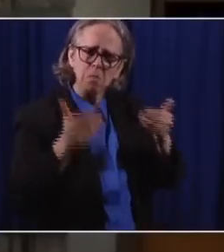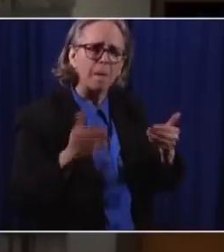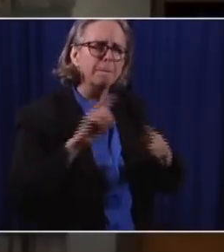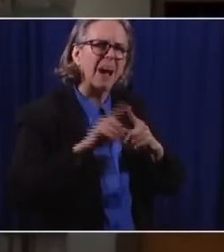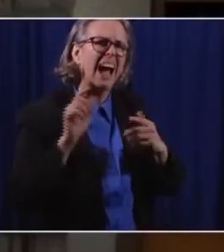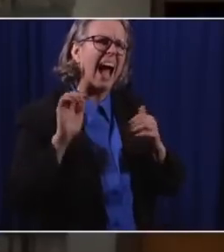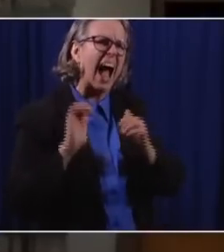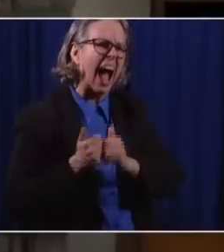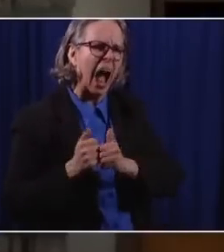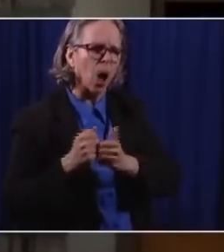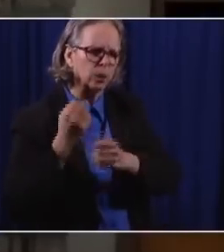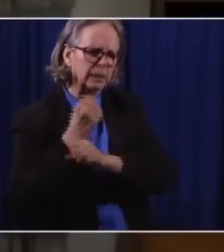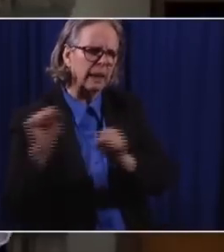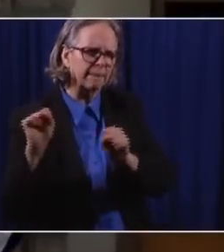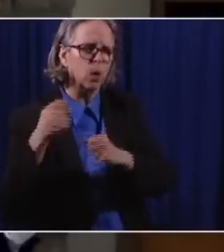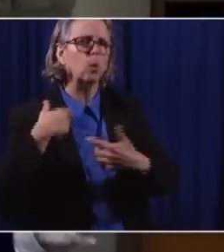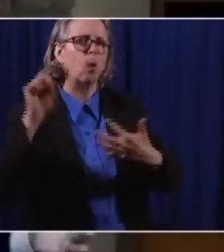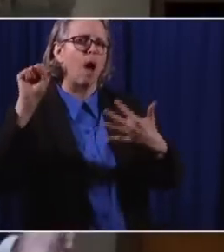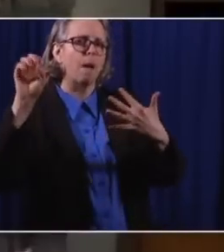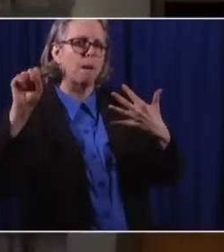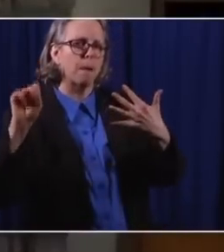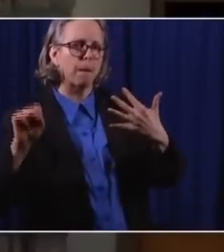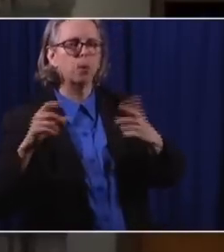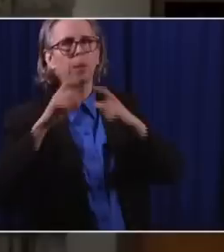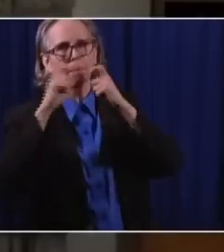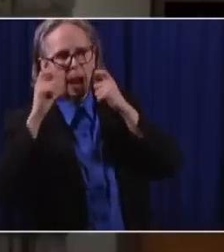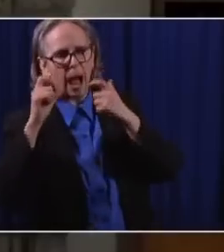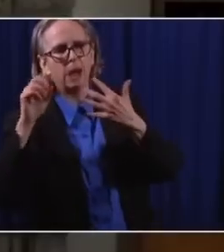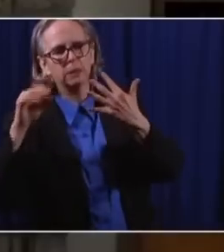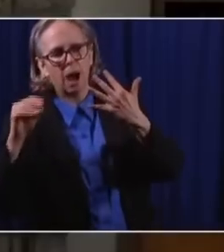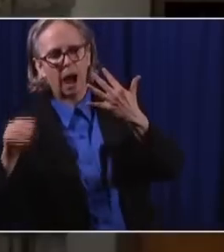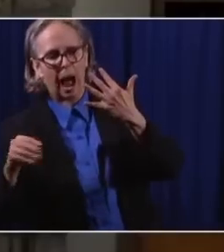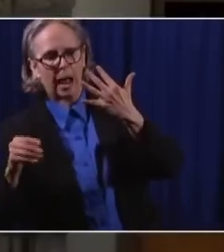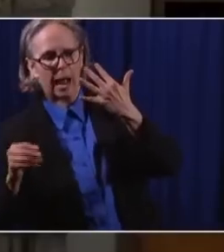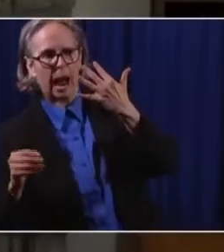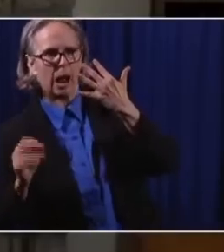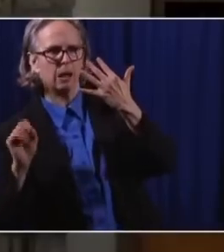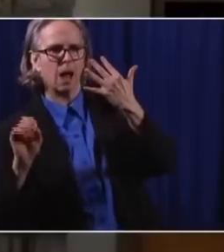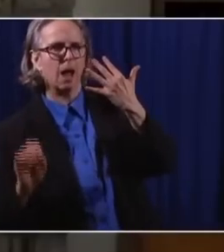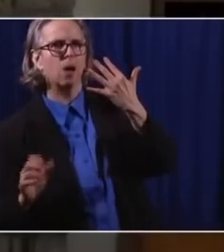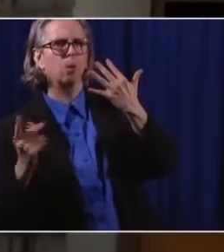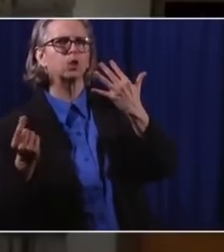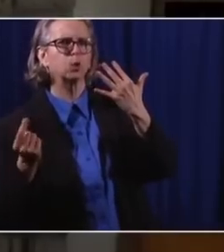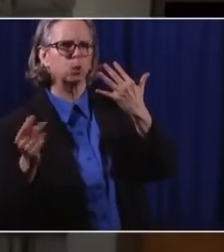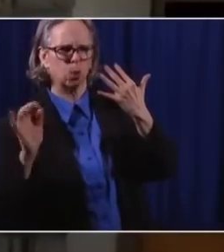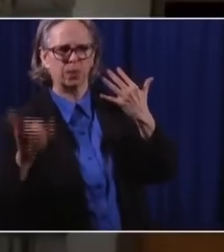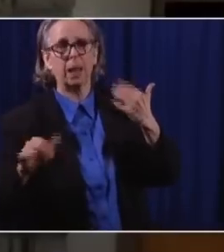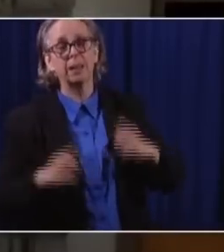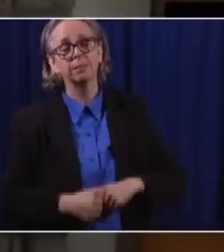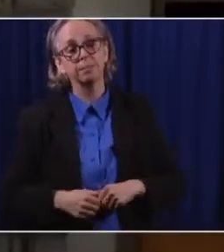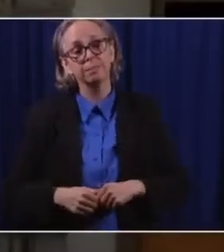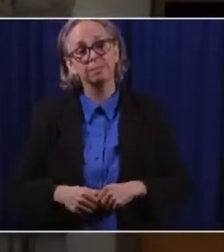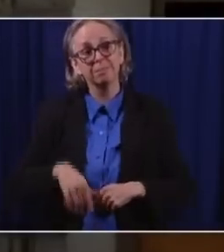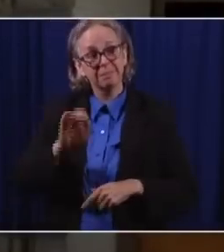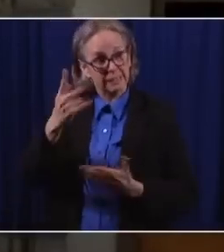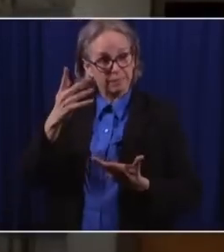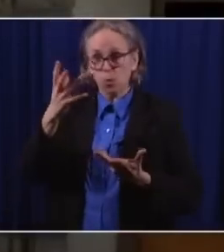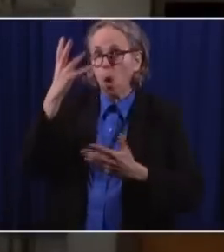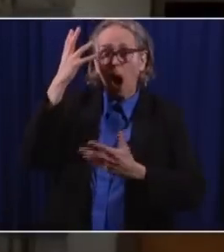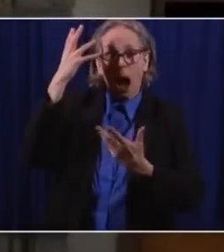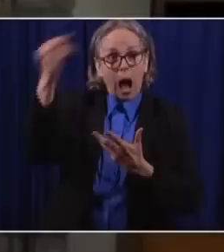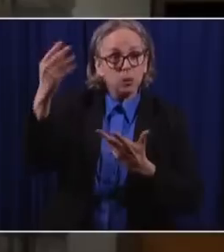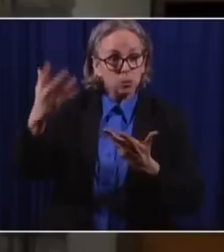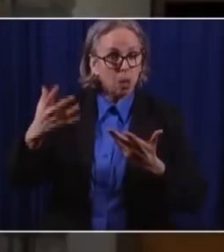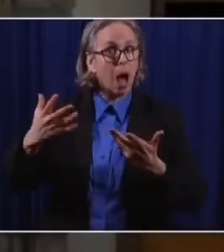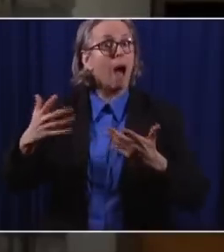wearing a mask, doing this, doing that, etc. I mean, we know, for example, being outside, Fran and